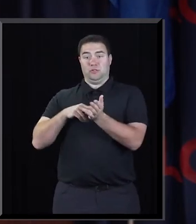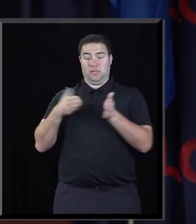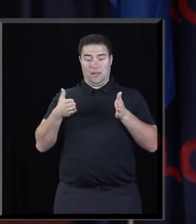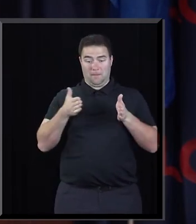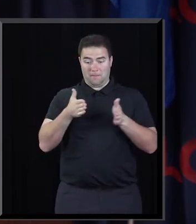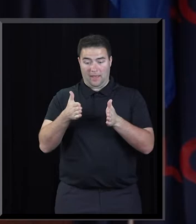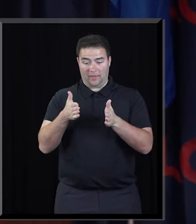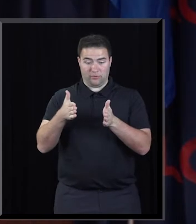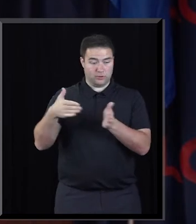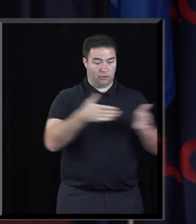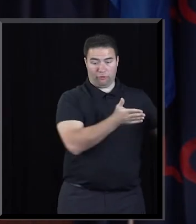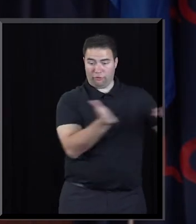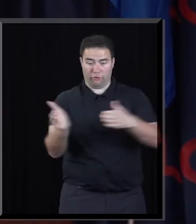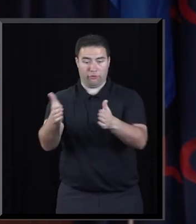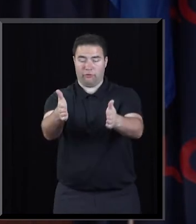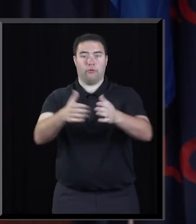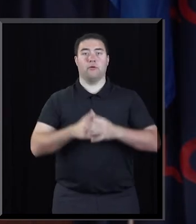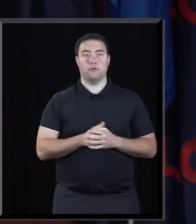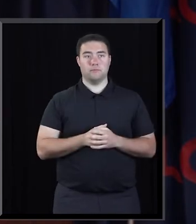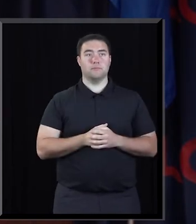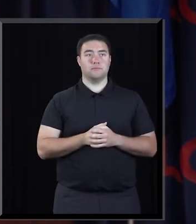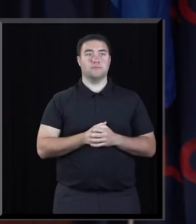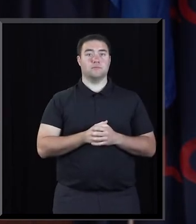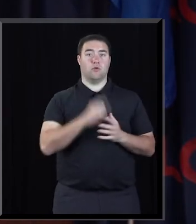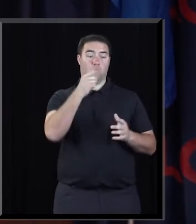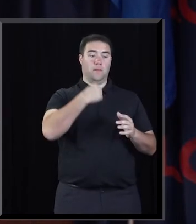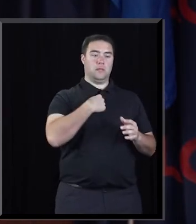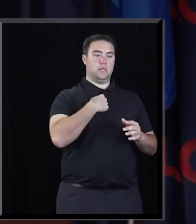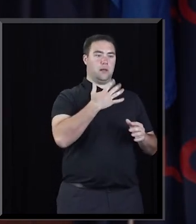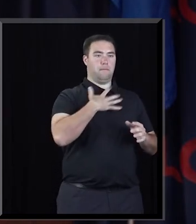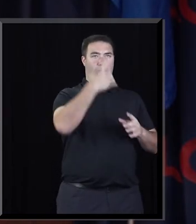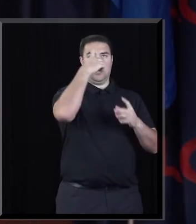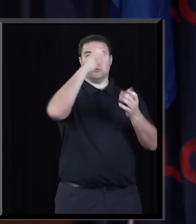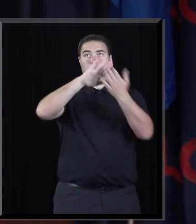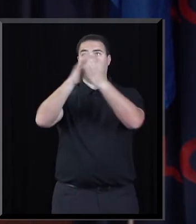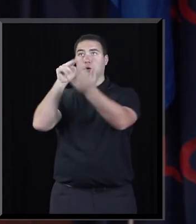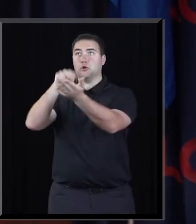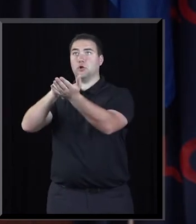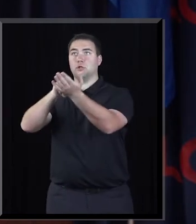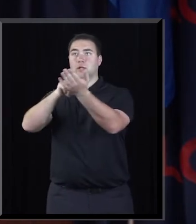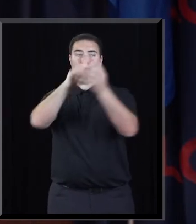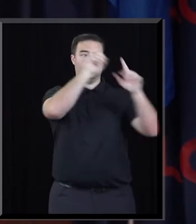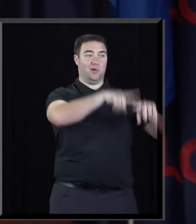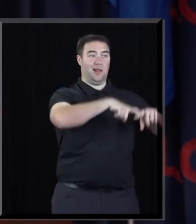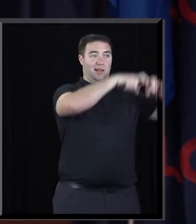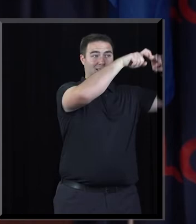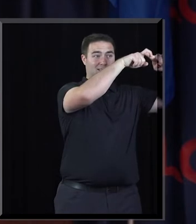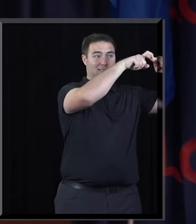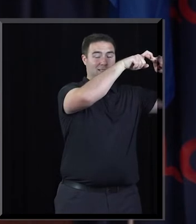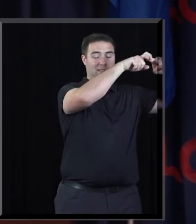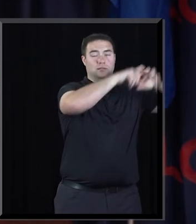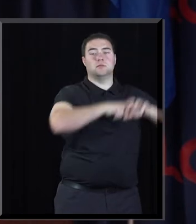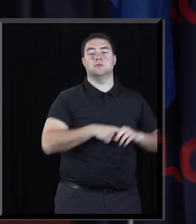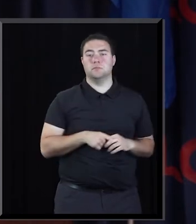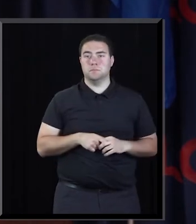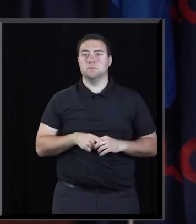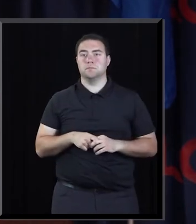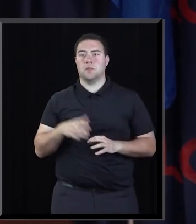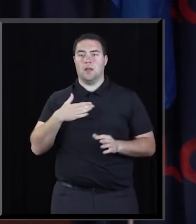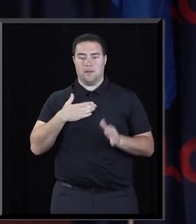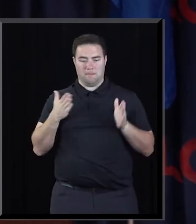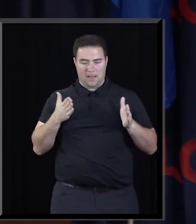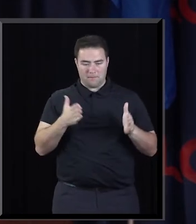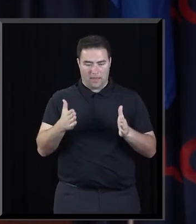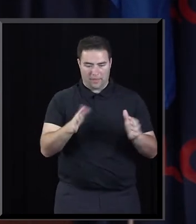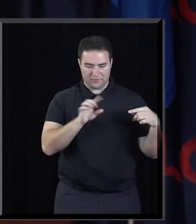aspirations, I had to put my dream of being a nurse on hold. And I do not regret the path my life has taken. On the contrary,